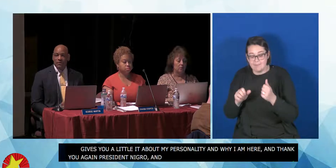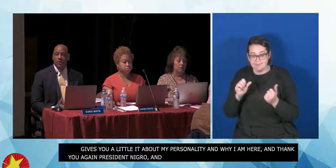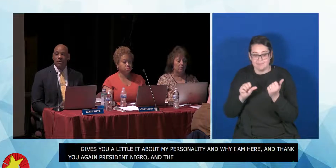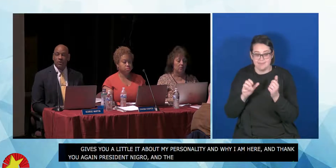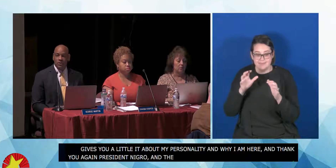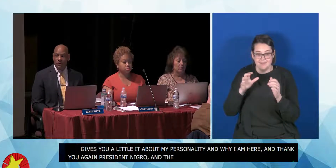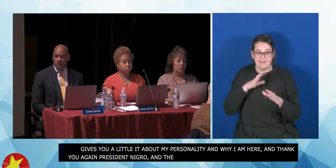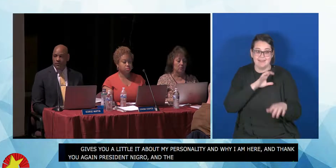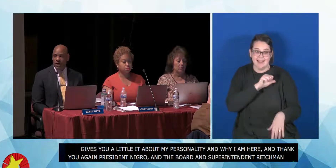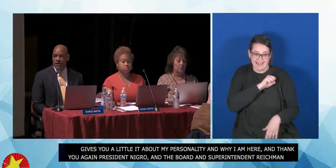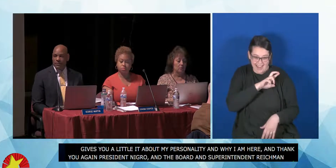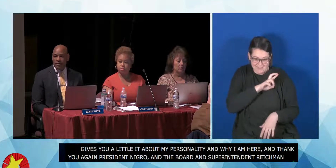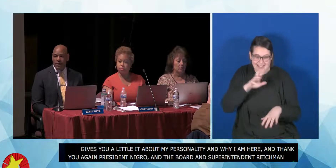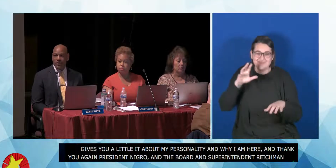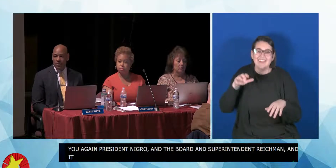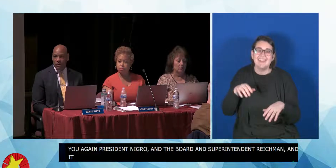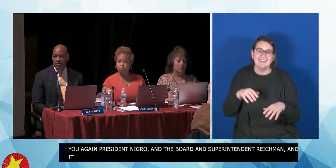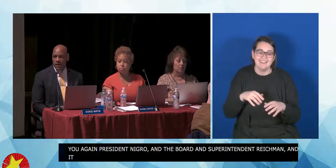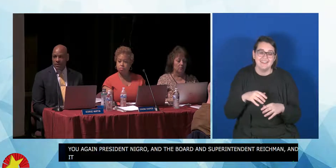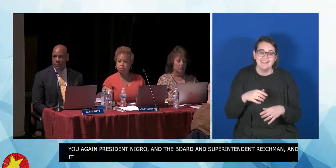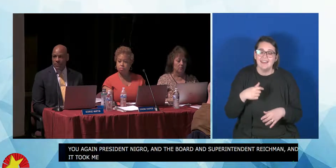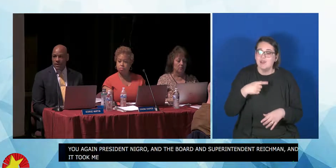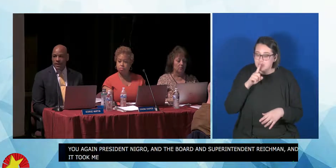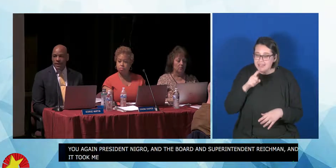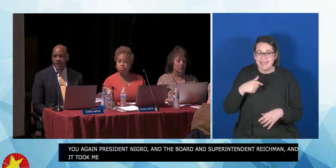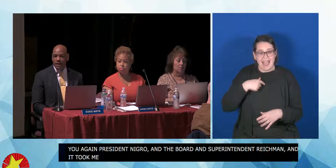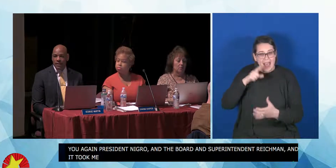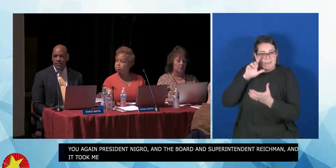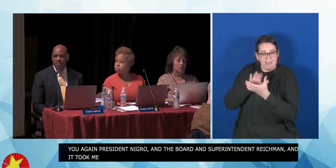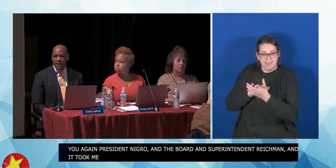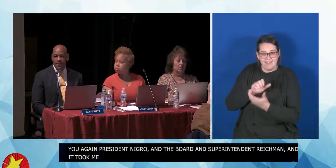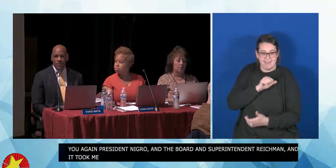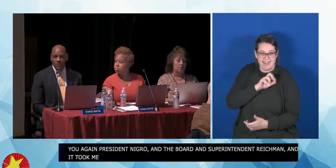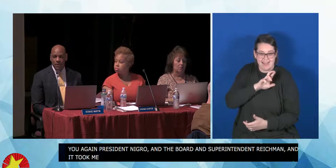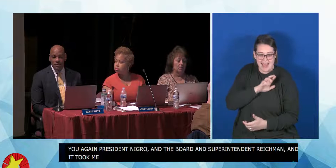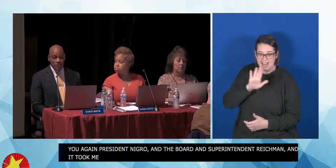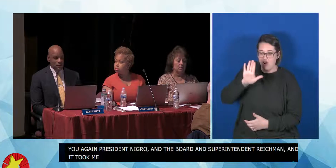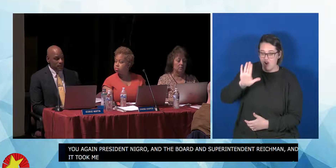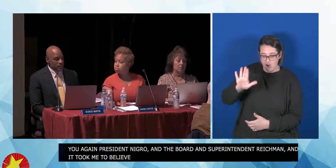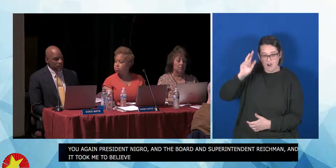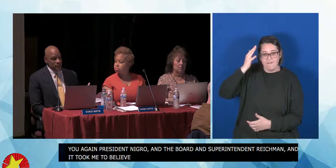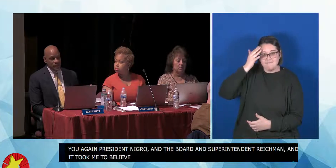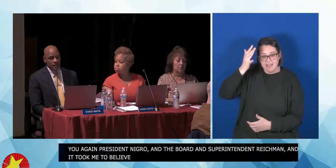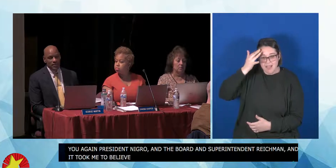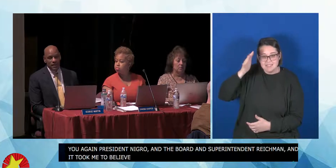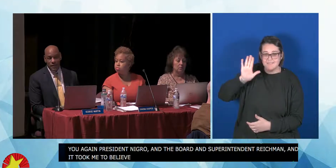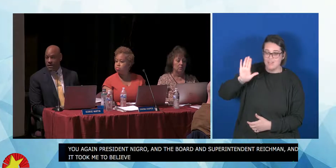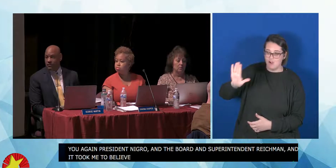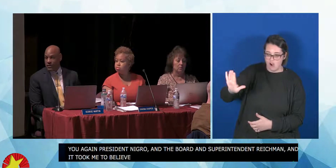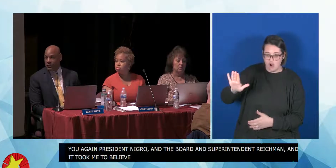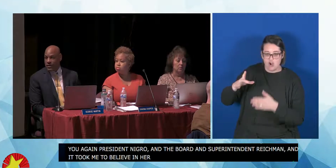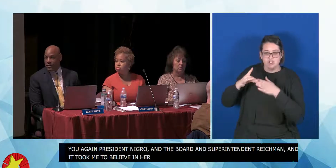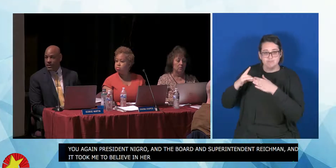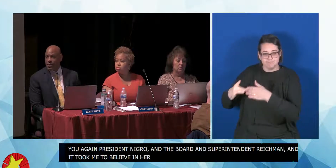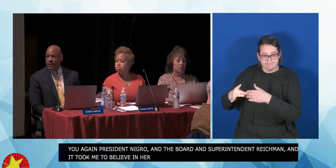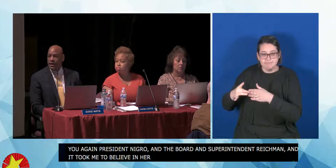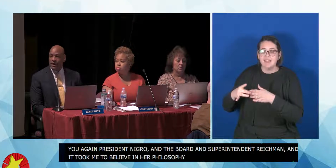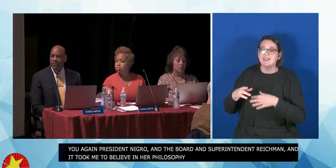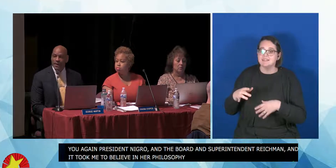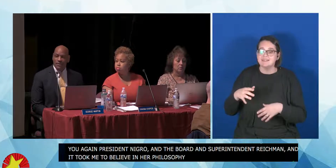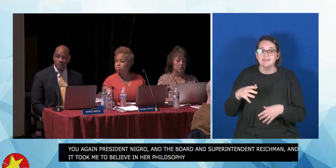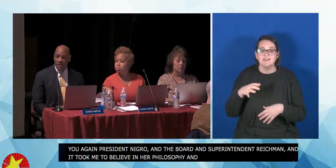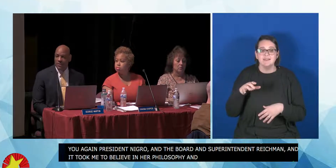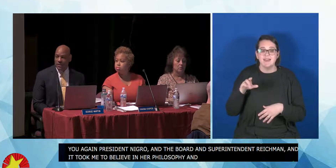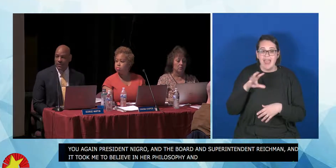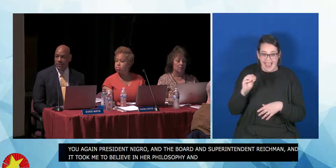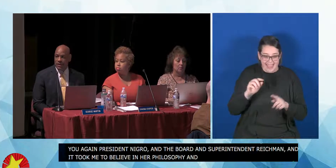believe in her philosophy and her direction. It took me to believe in the team that I interviewed with.